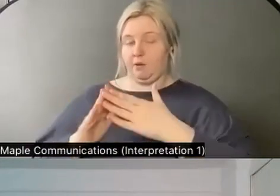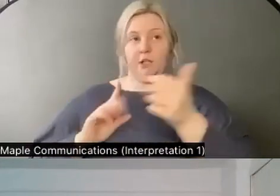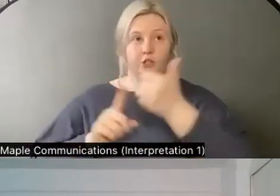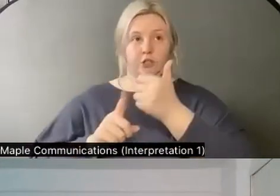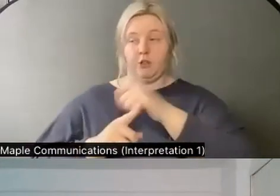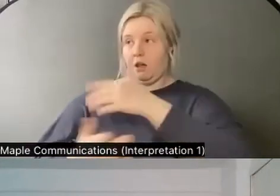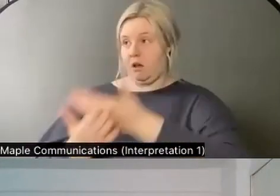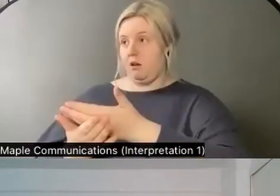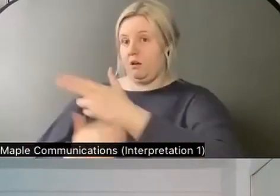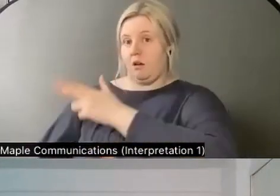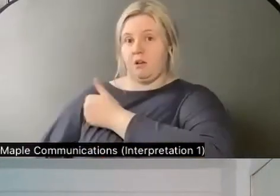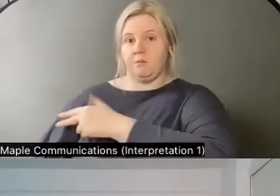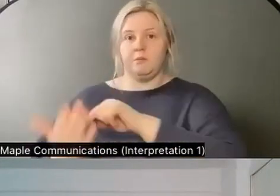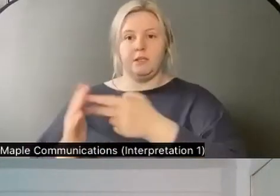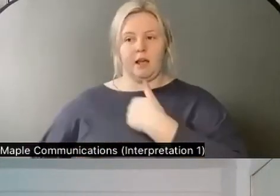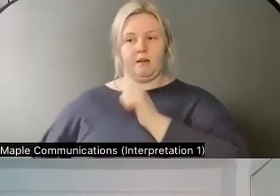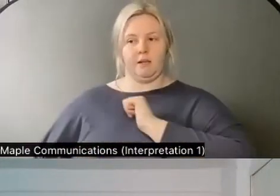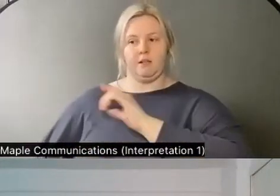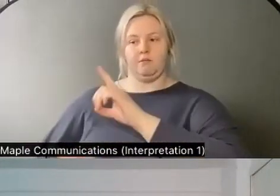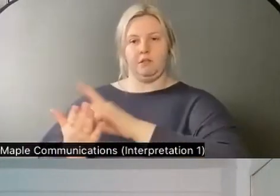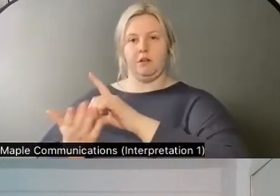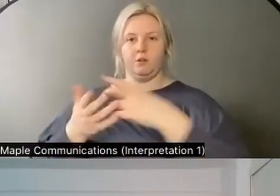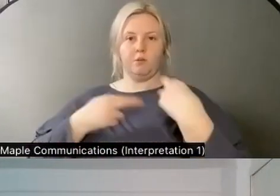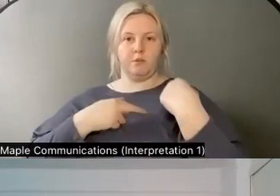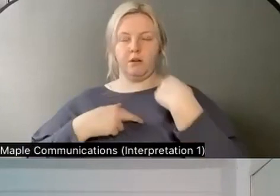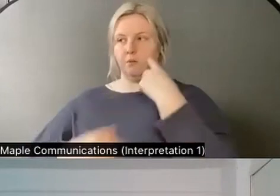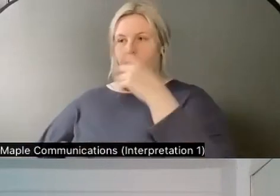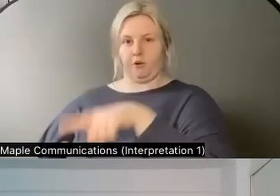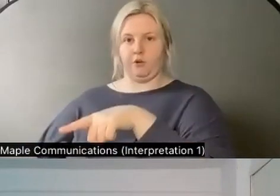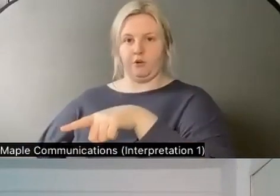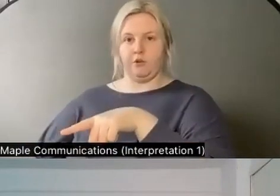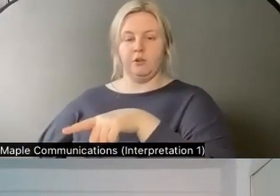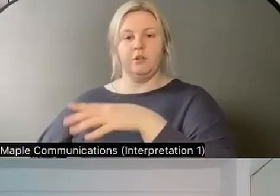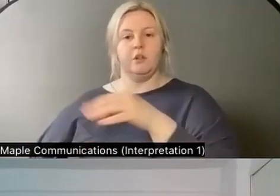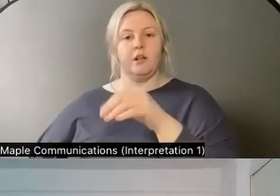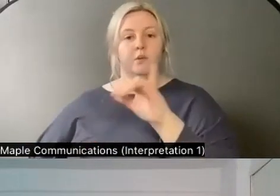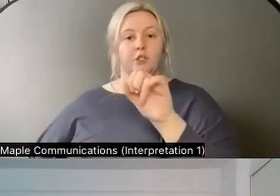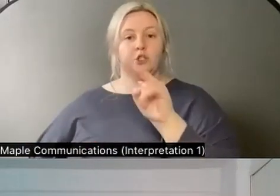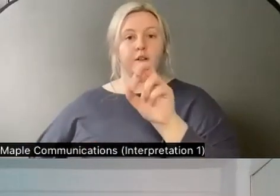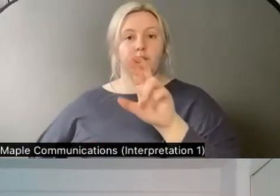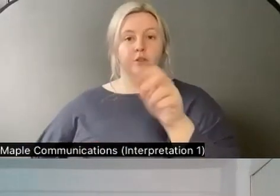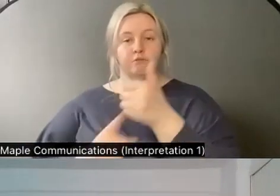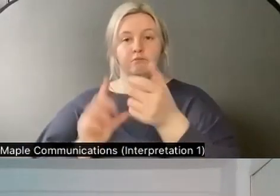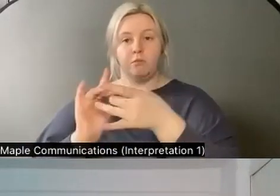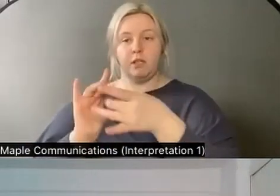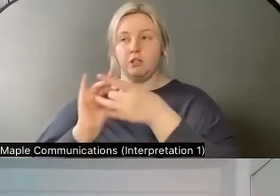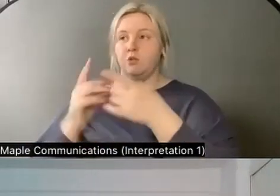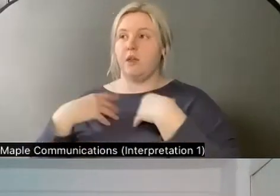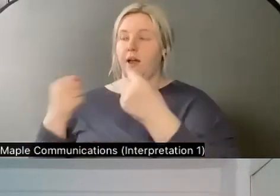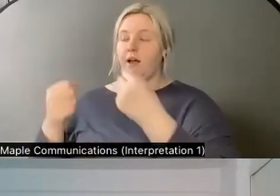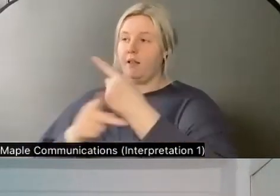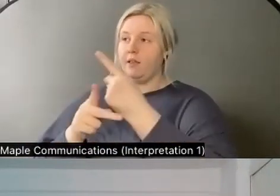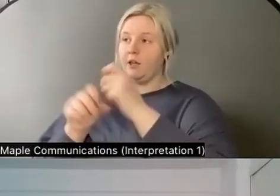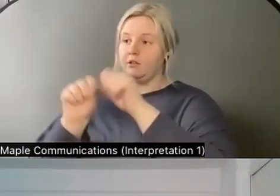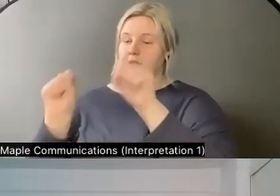And everything Jennifer said about the healthcare system in general, but specifically the